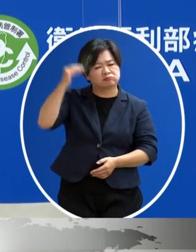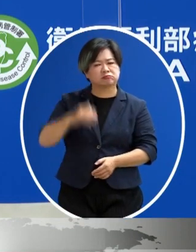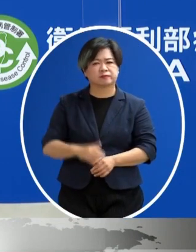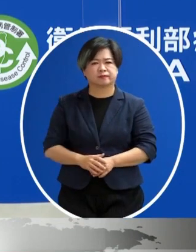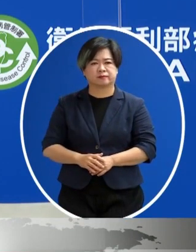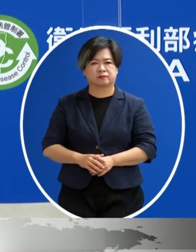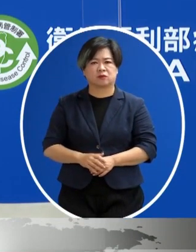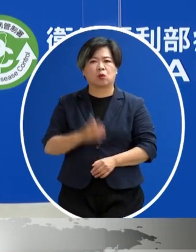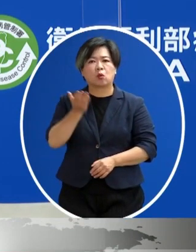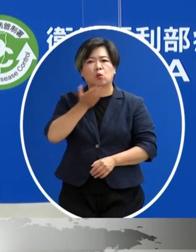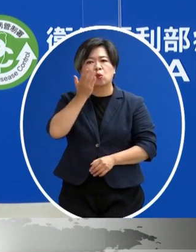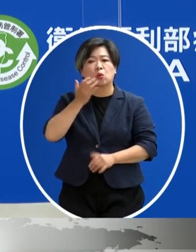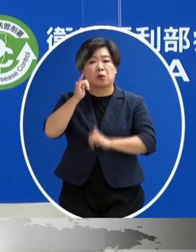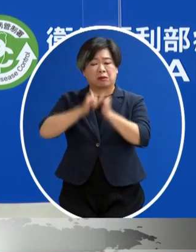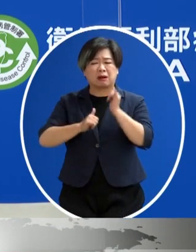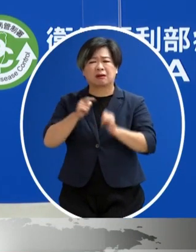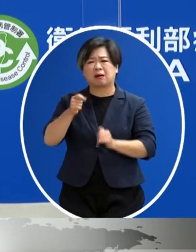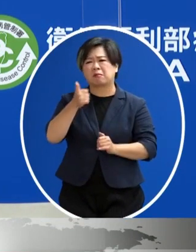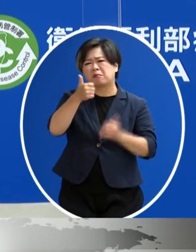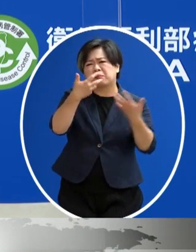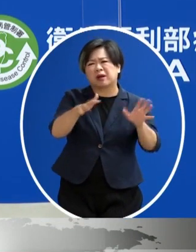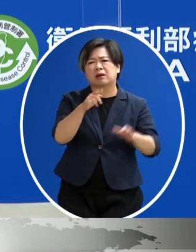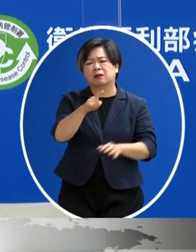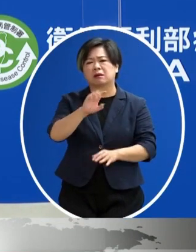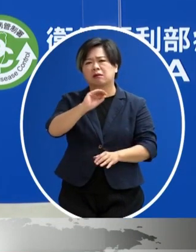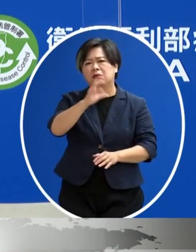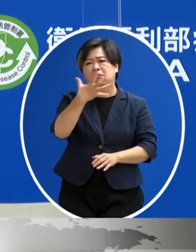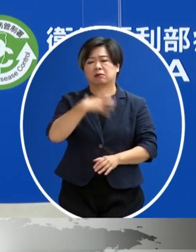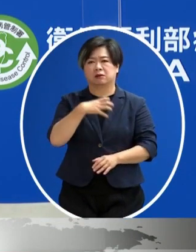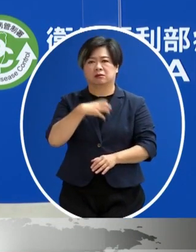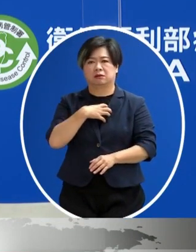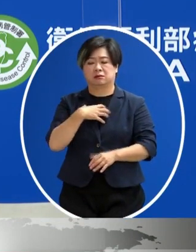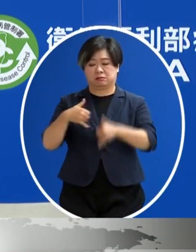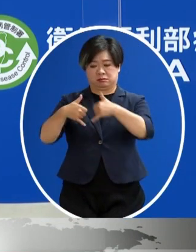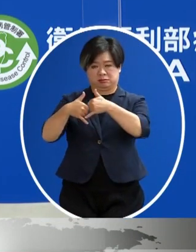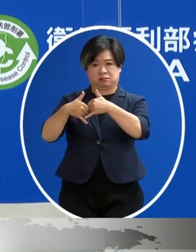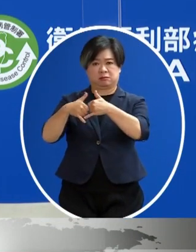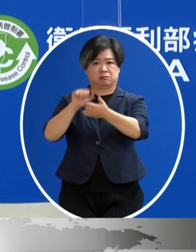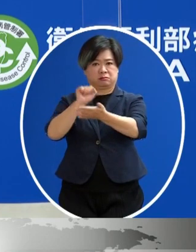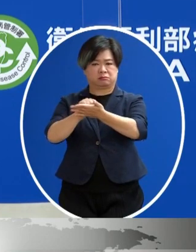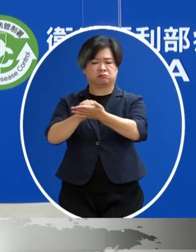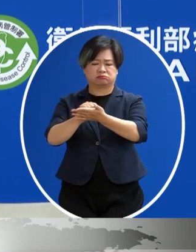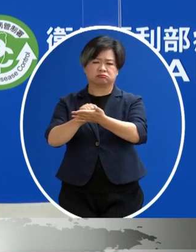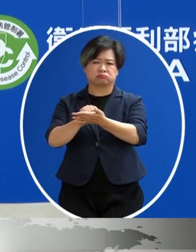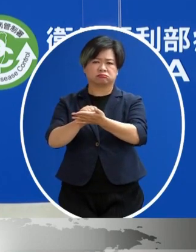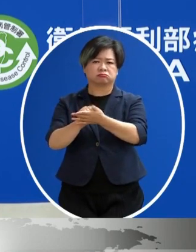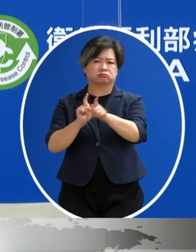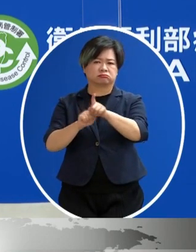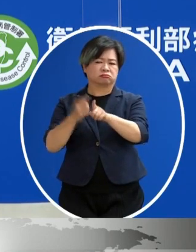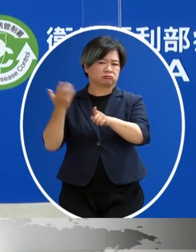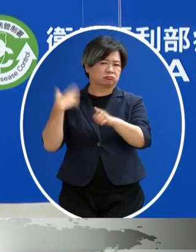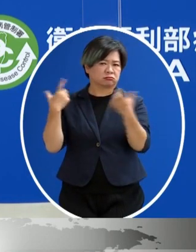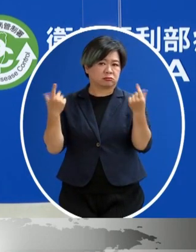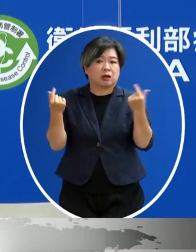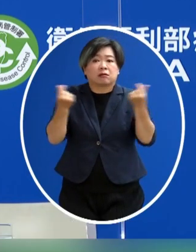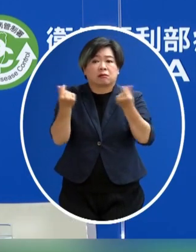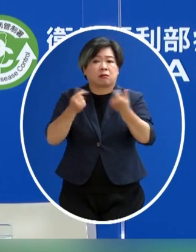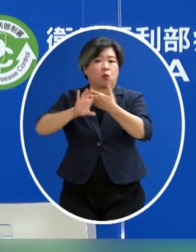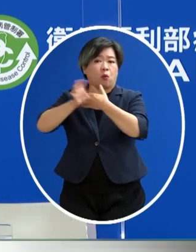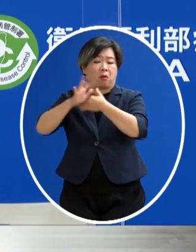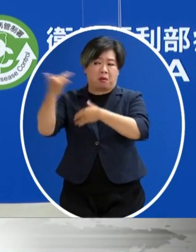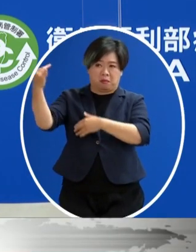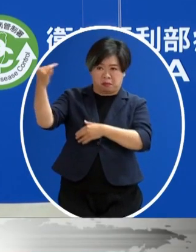We believe that tagging the medical files of individuals with a high-risk travel history was in line with our pre-existing policy of tagging people returning